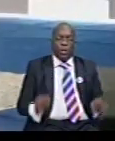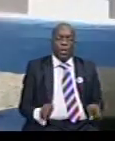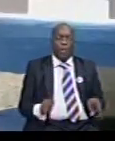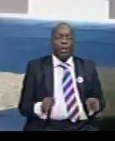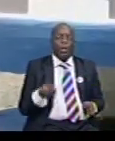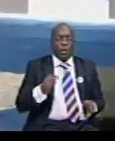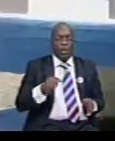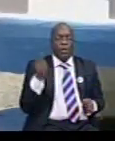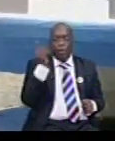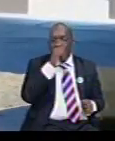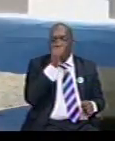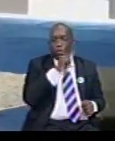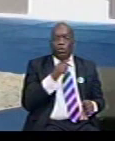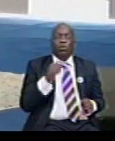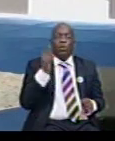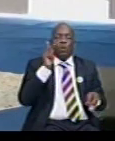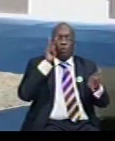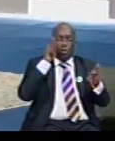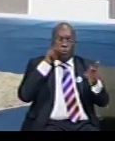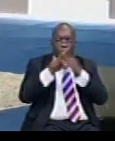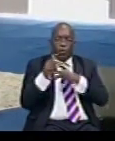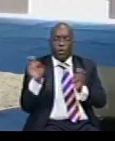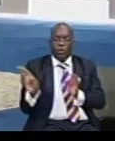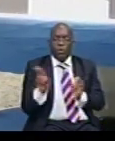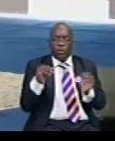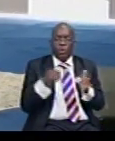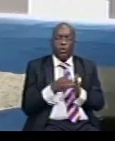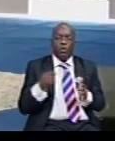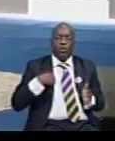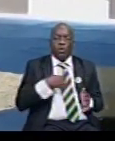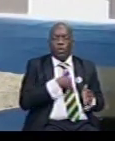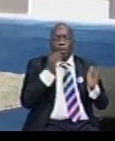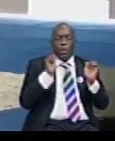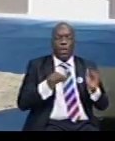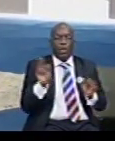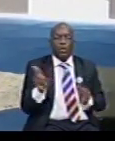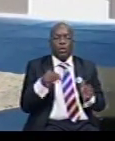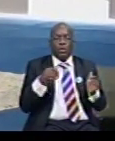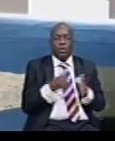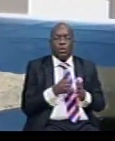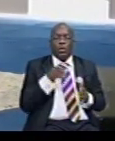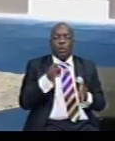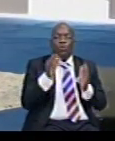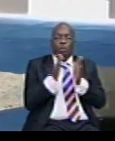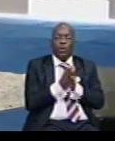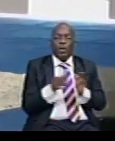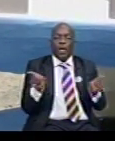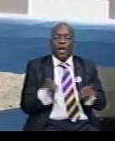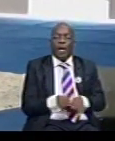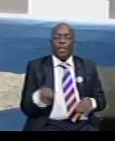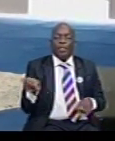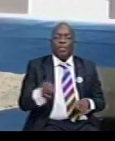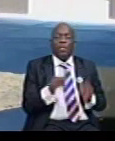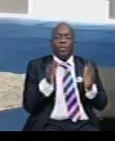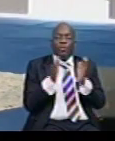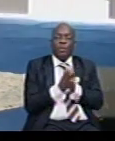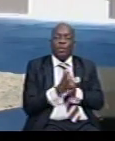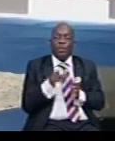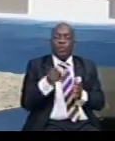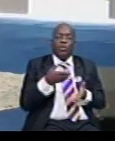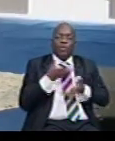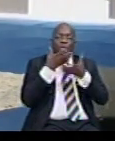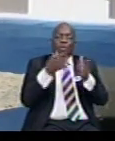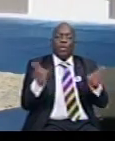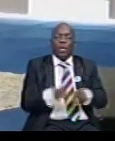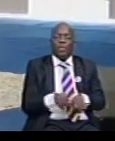it. We can use it too. And then you pray like you pray, you hallow like you hallow, and you shout like you